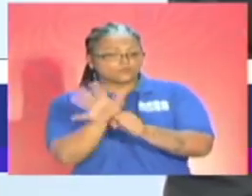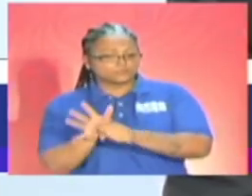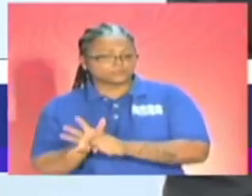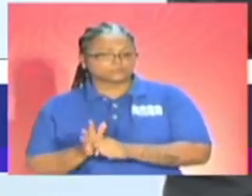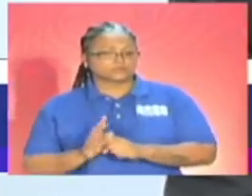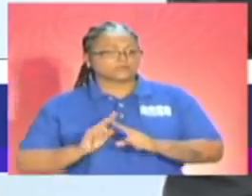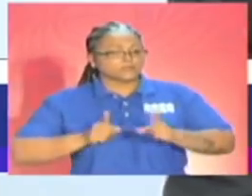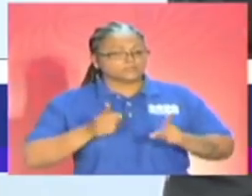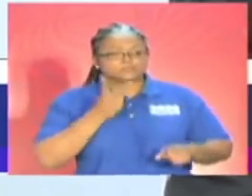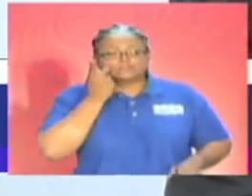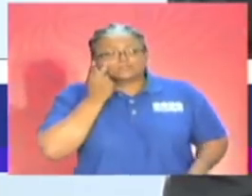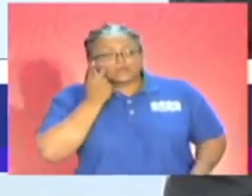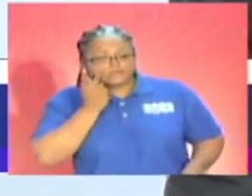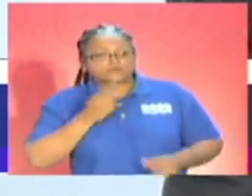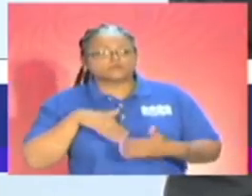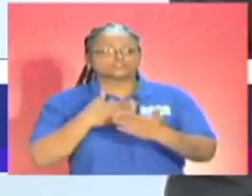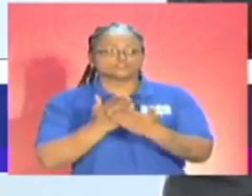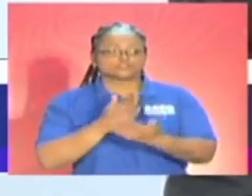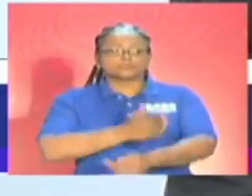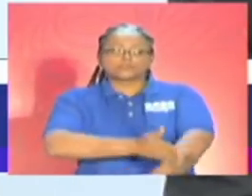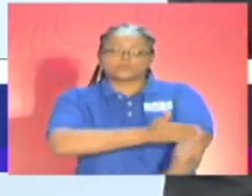on the usage of IL-6.